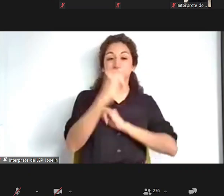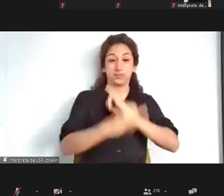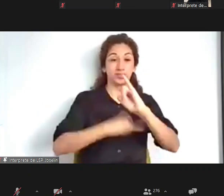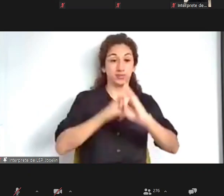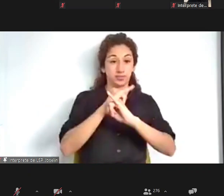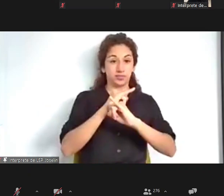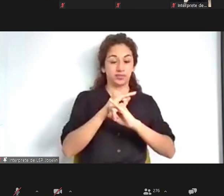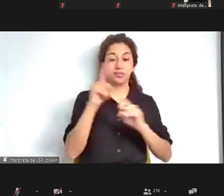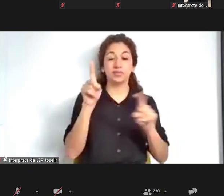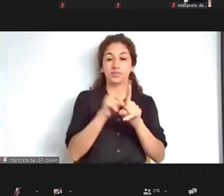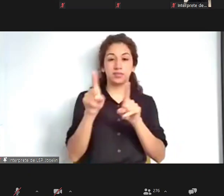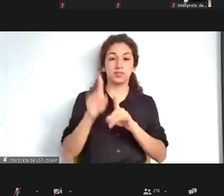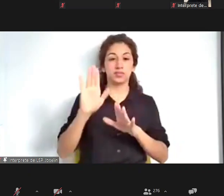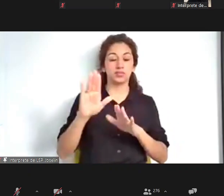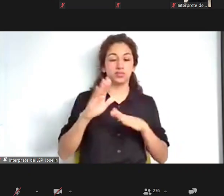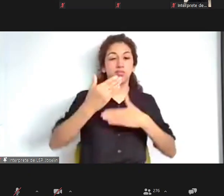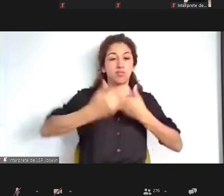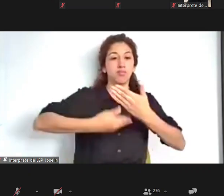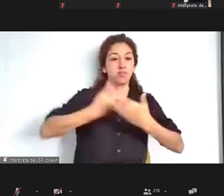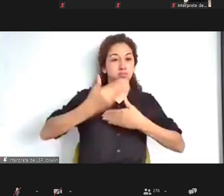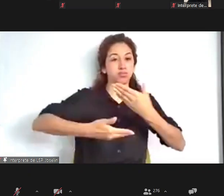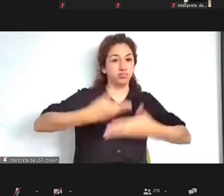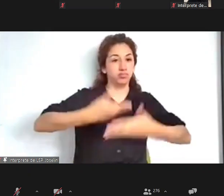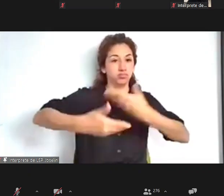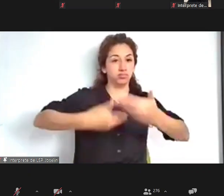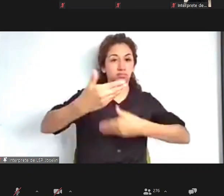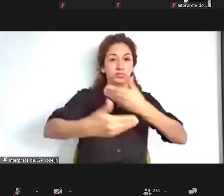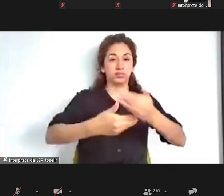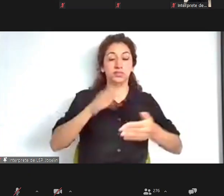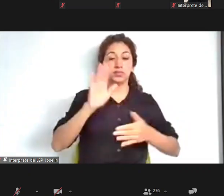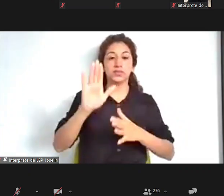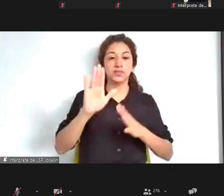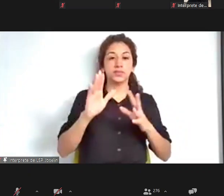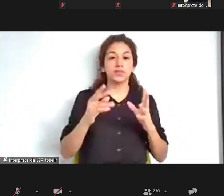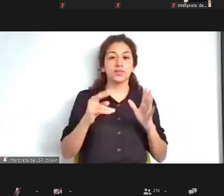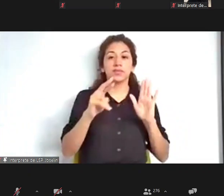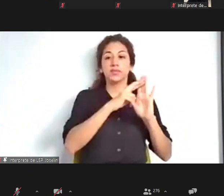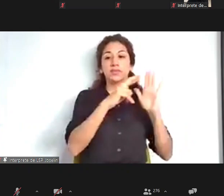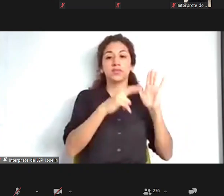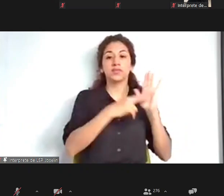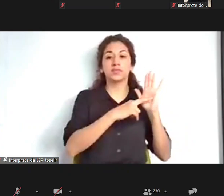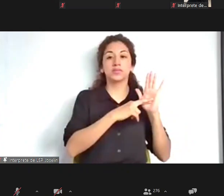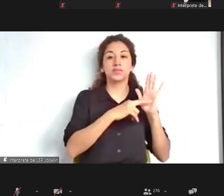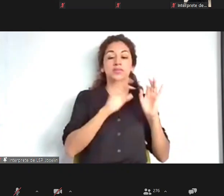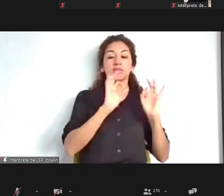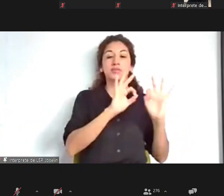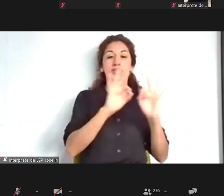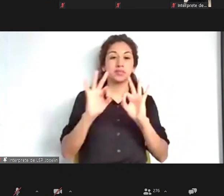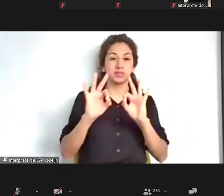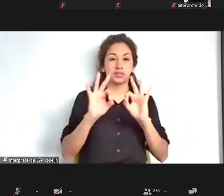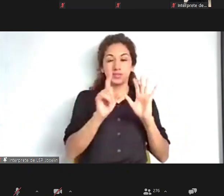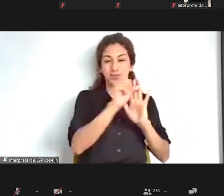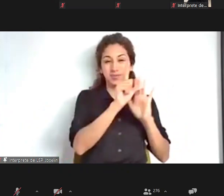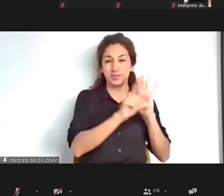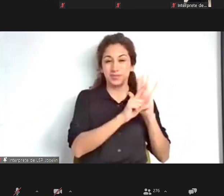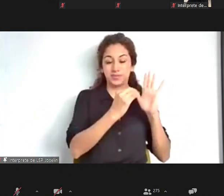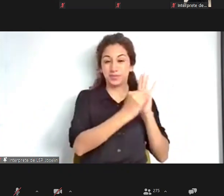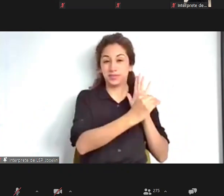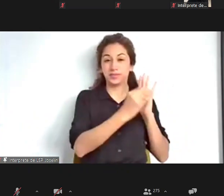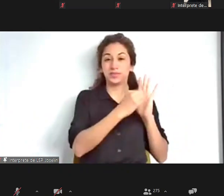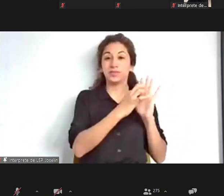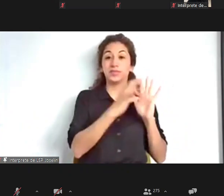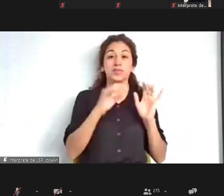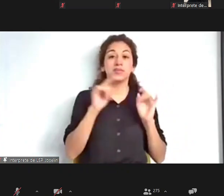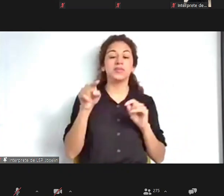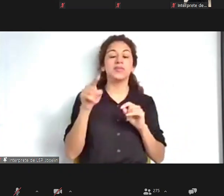proliferation and the discussion internationally and the progress are given in the framework on due diligence